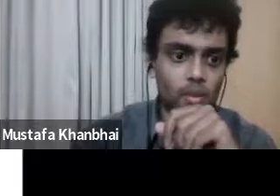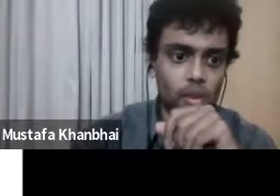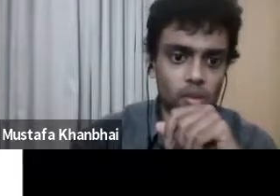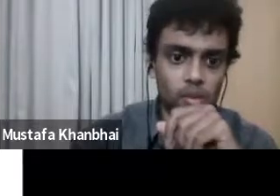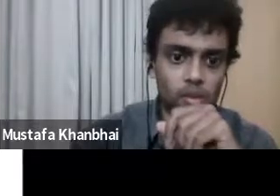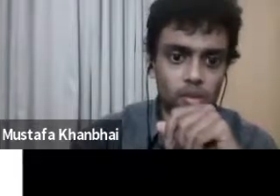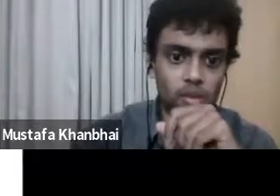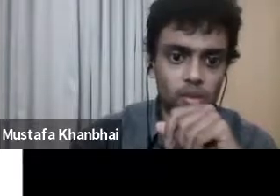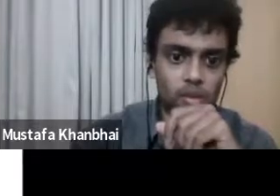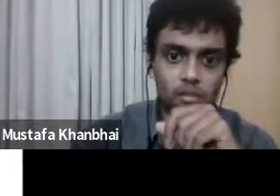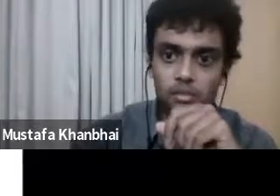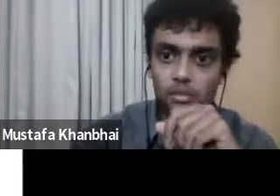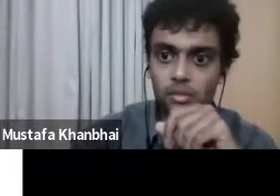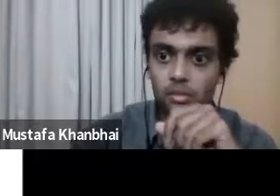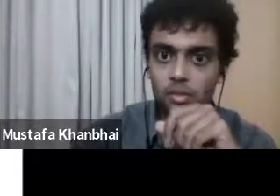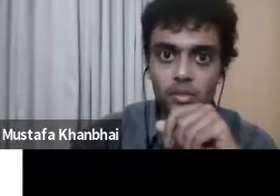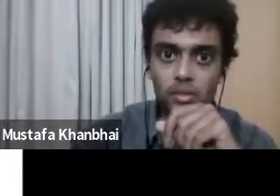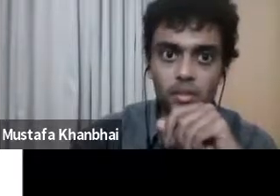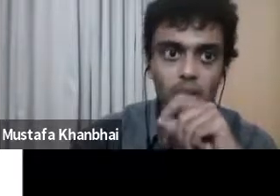Oh, I think we've lost someone.